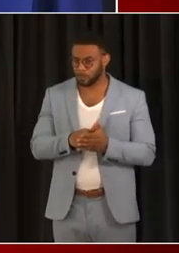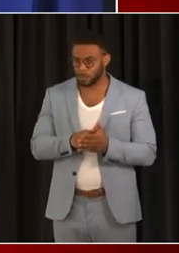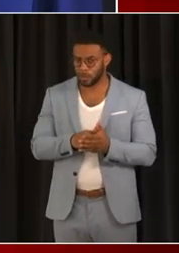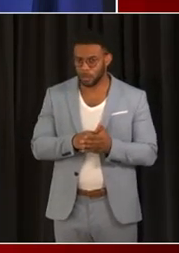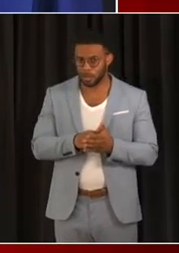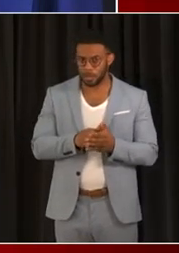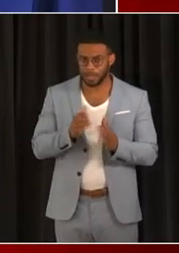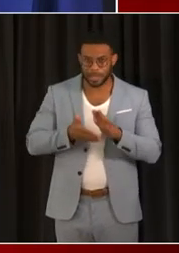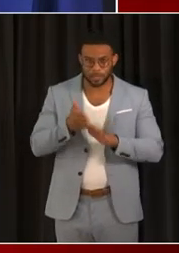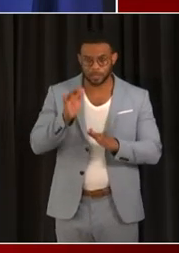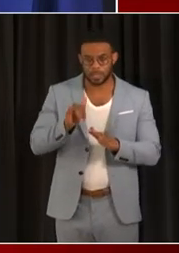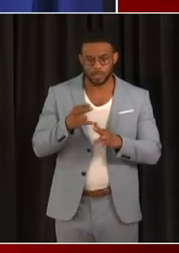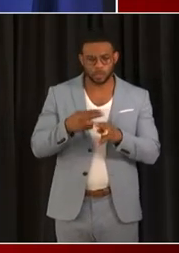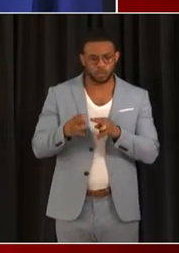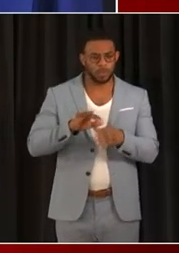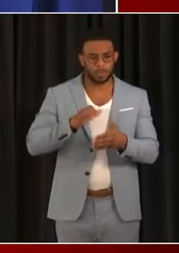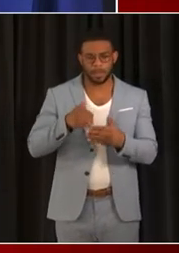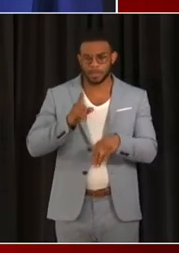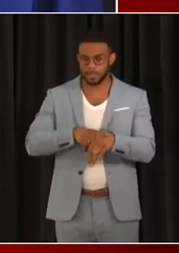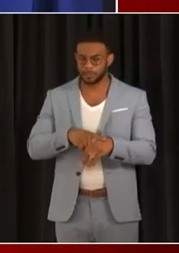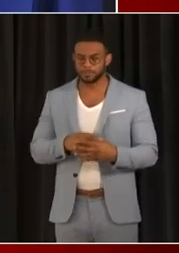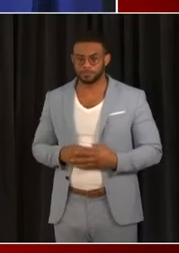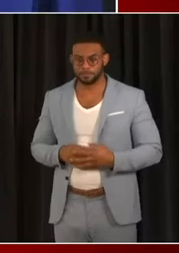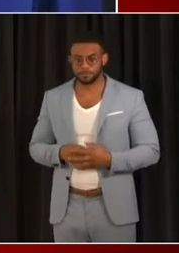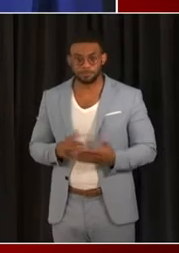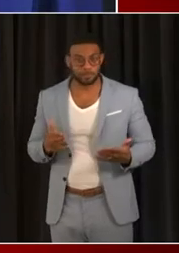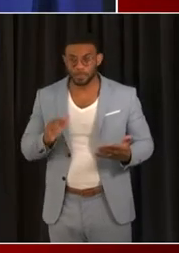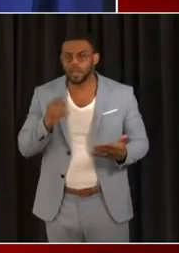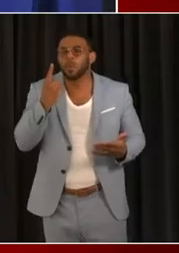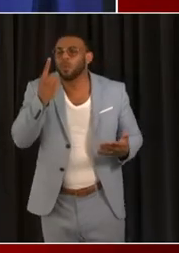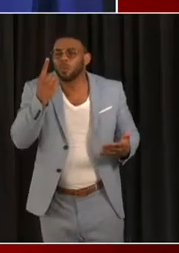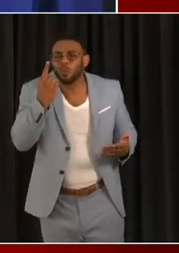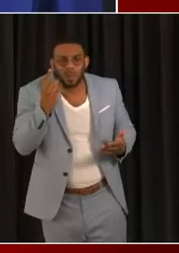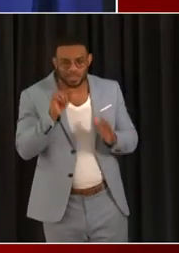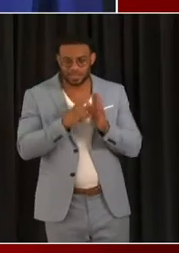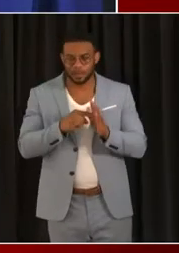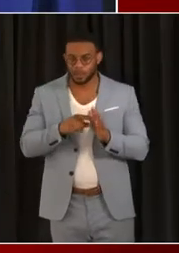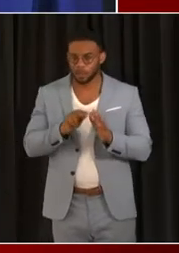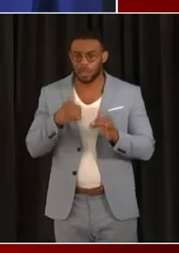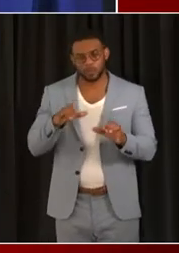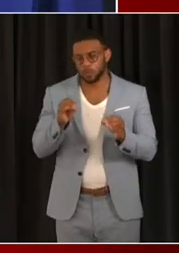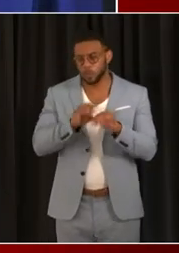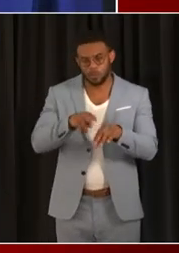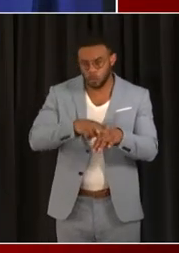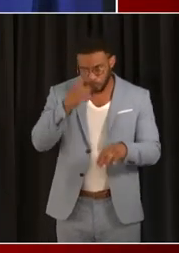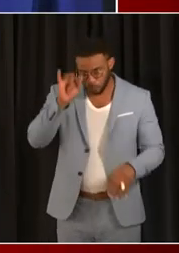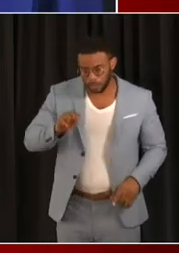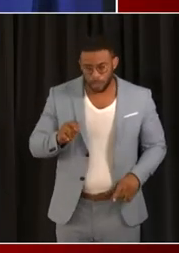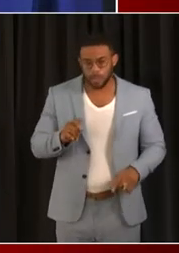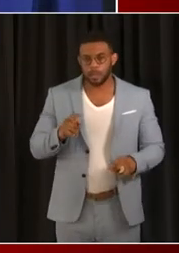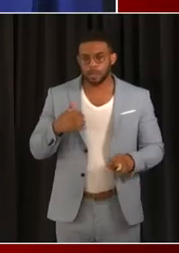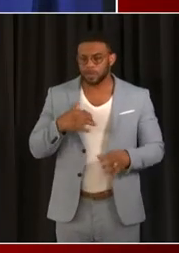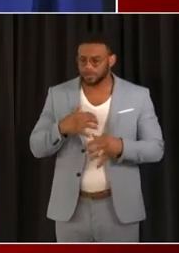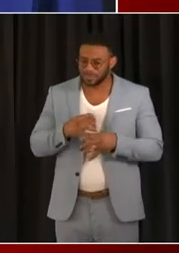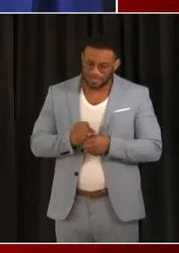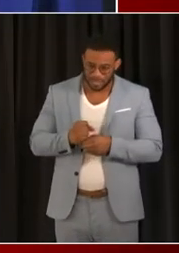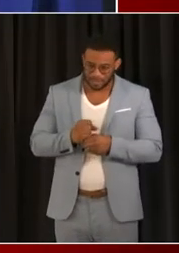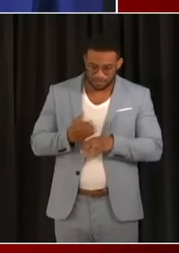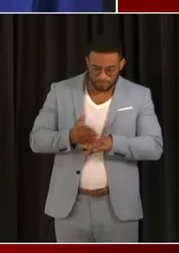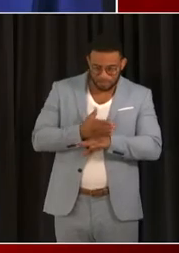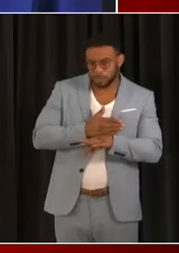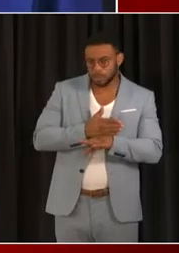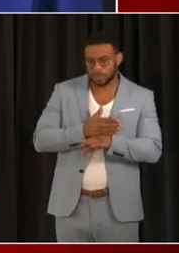do that and execute that in a short amount of time. That's just one example, and we have to do more for it. We tighten it up